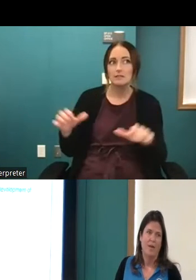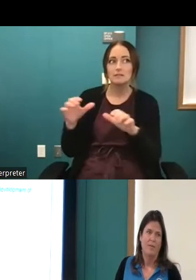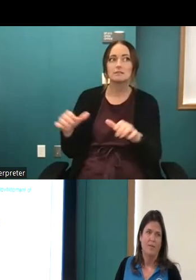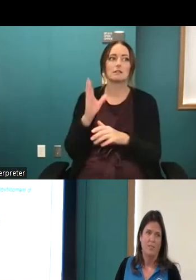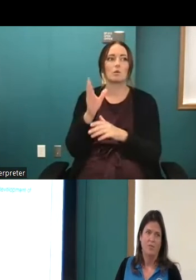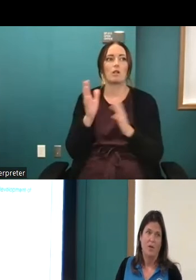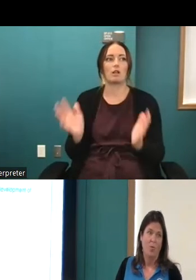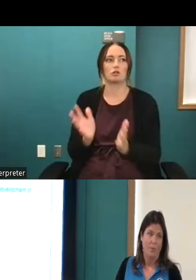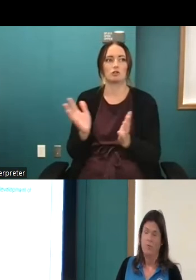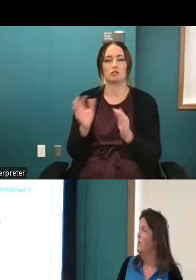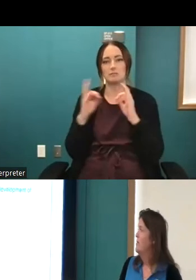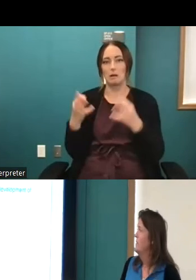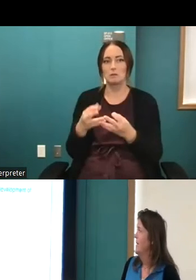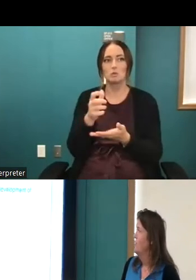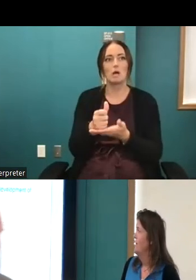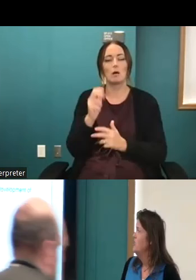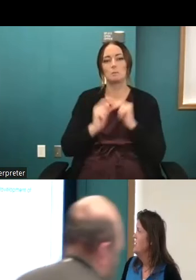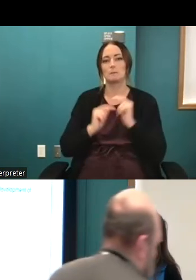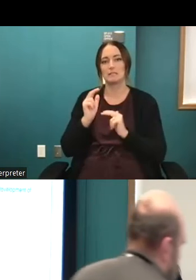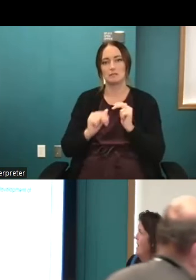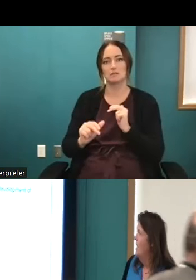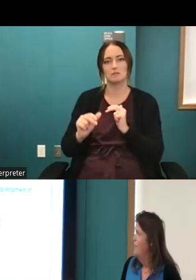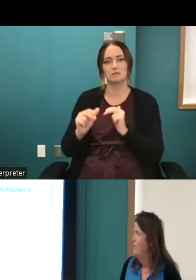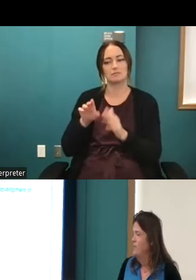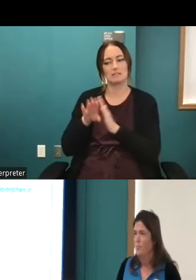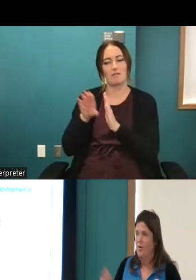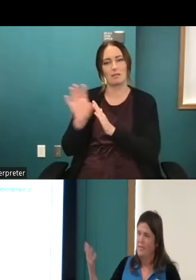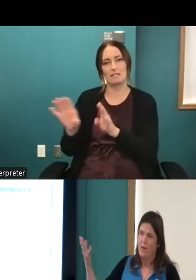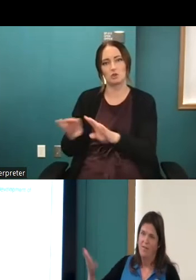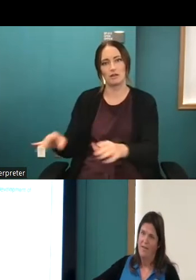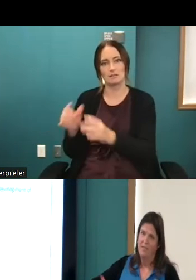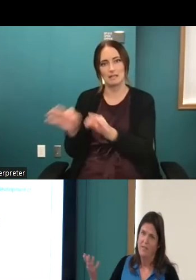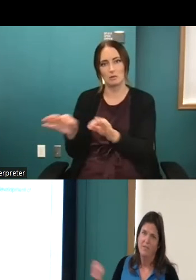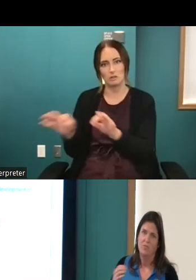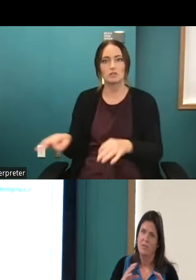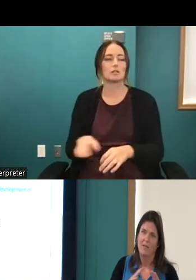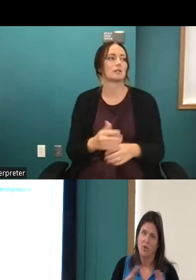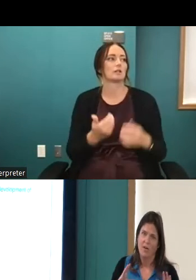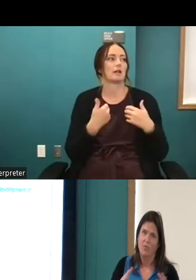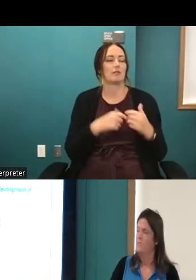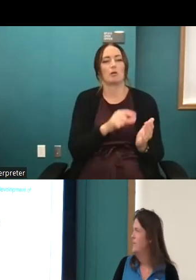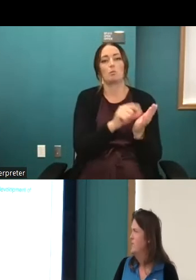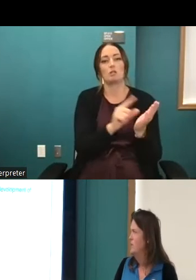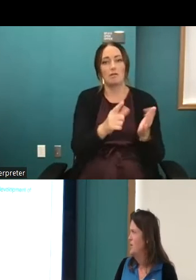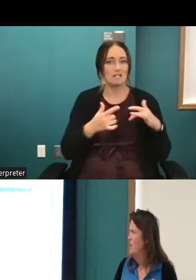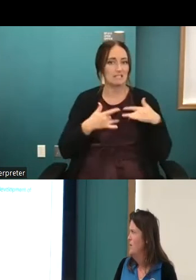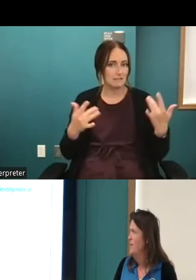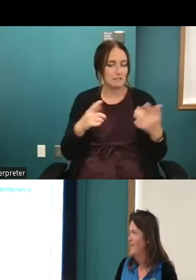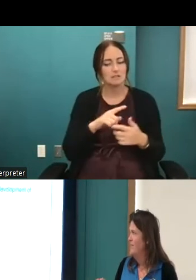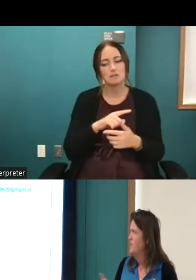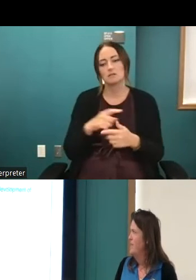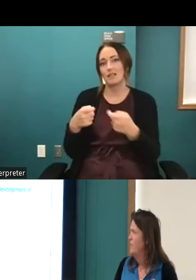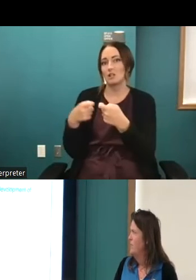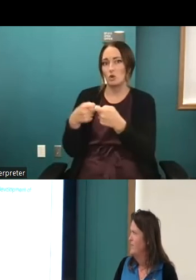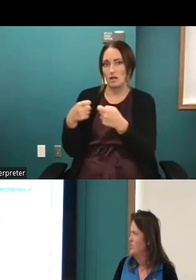for families to help build their child's language. There's print off activities, there's electronic ones they can do.